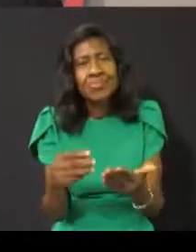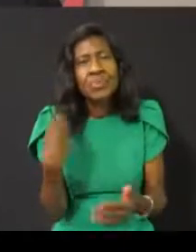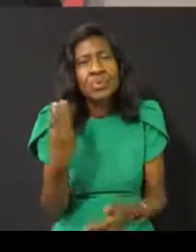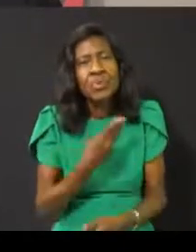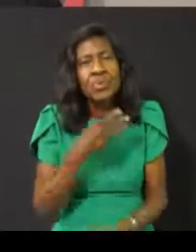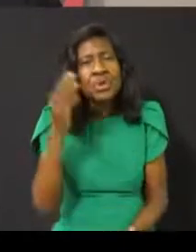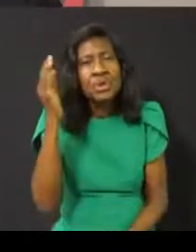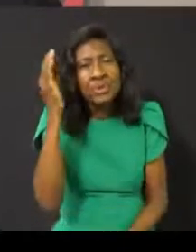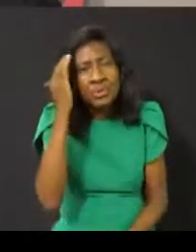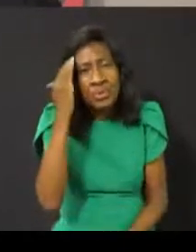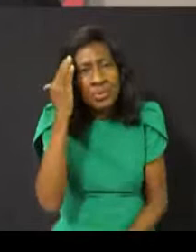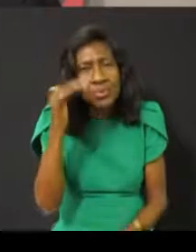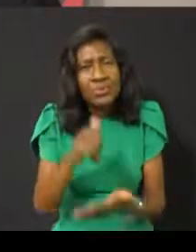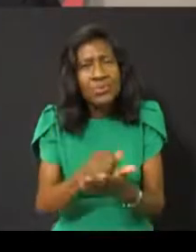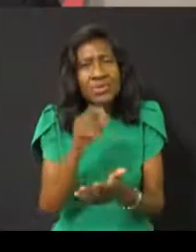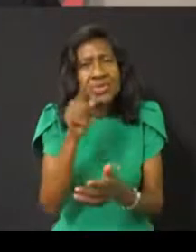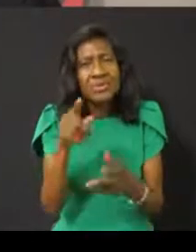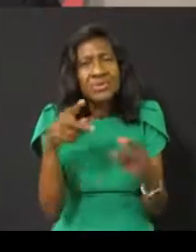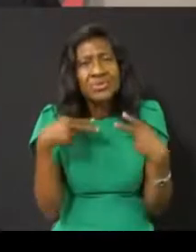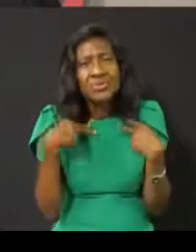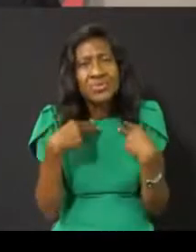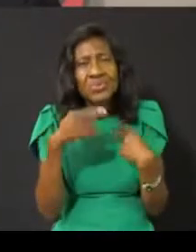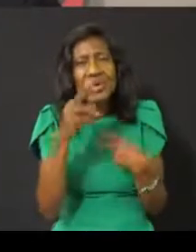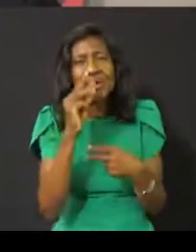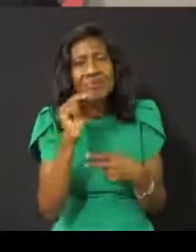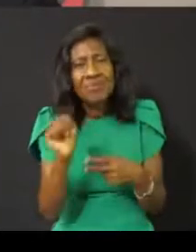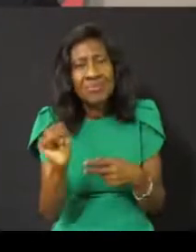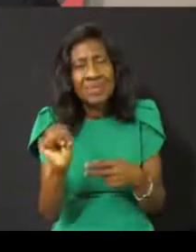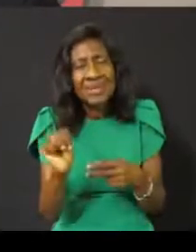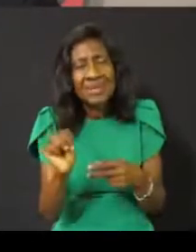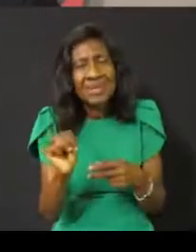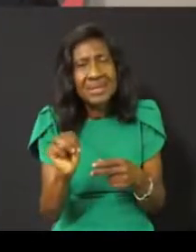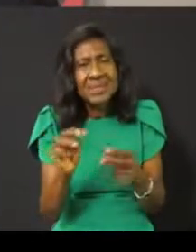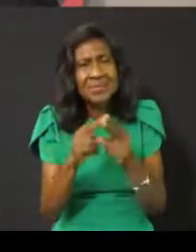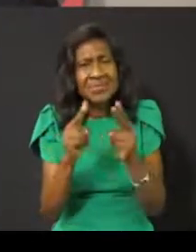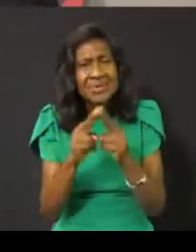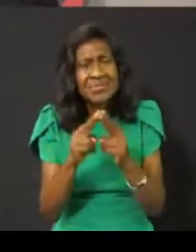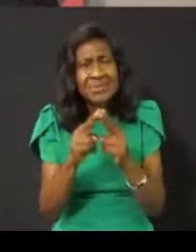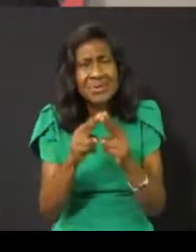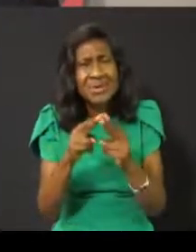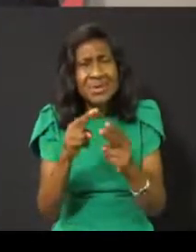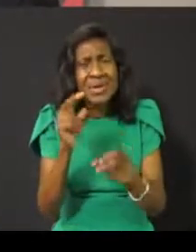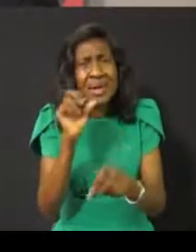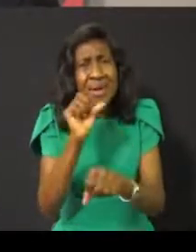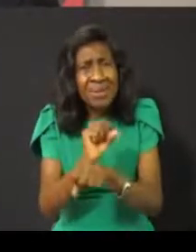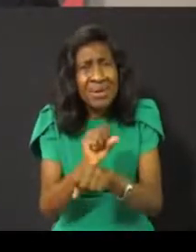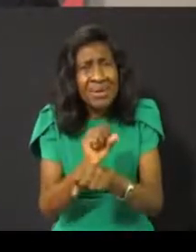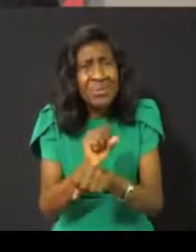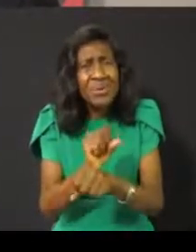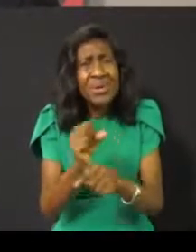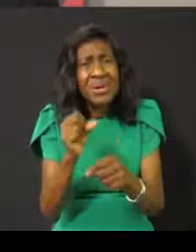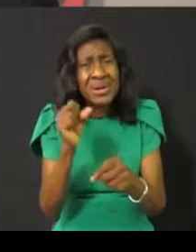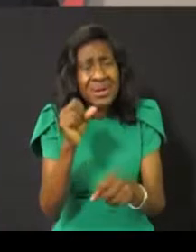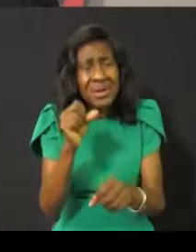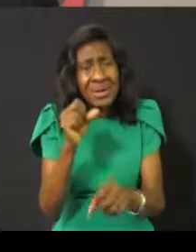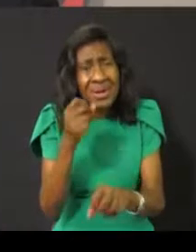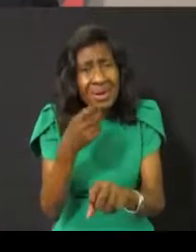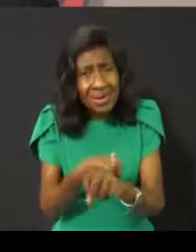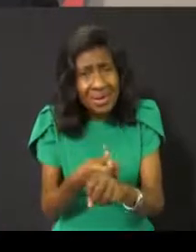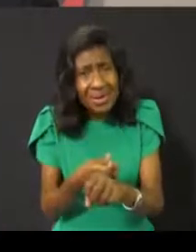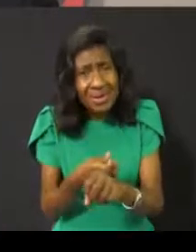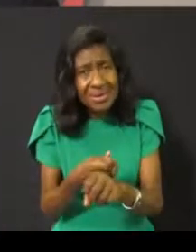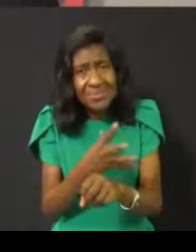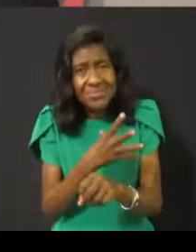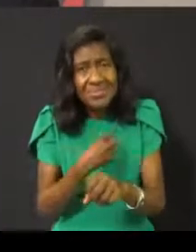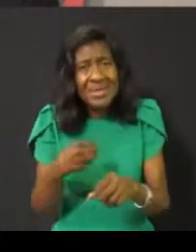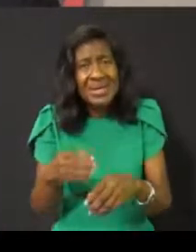We know that you have been fully engaged and you've sacrificed a lot of your personal life in the last year and a